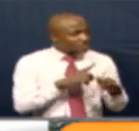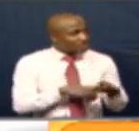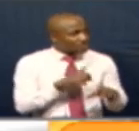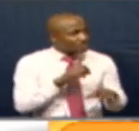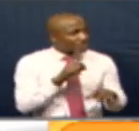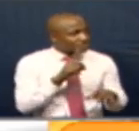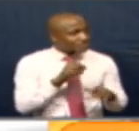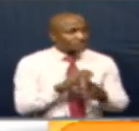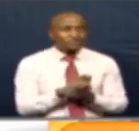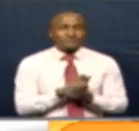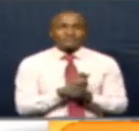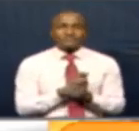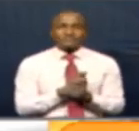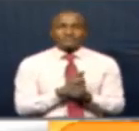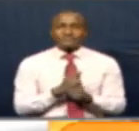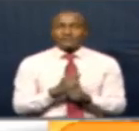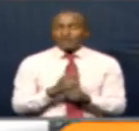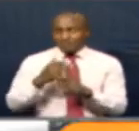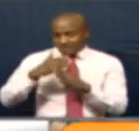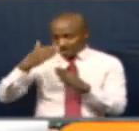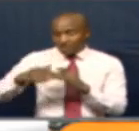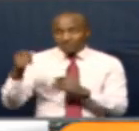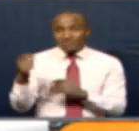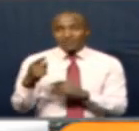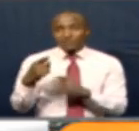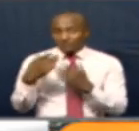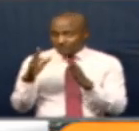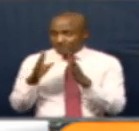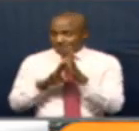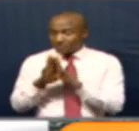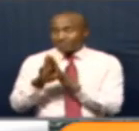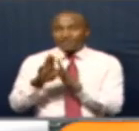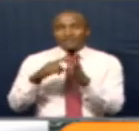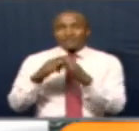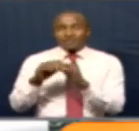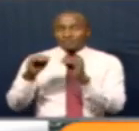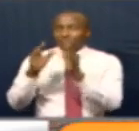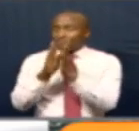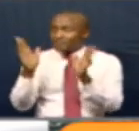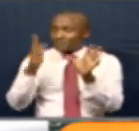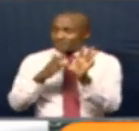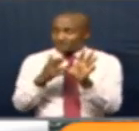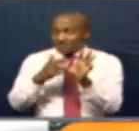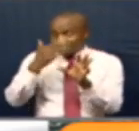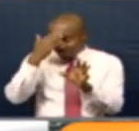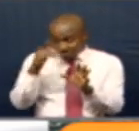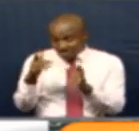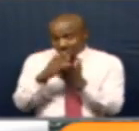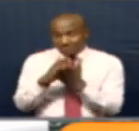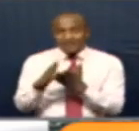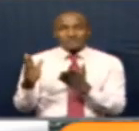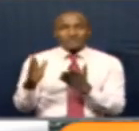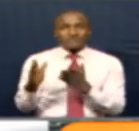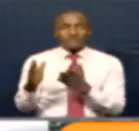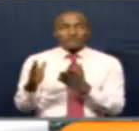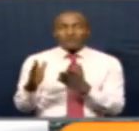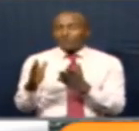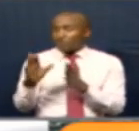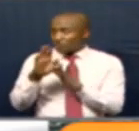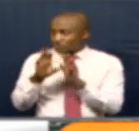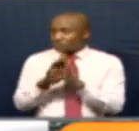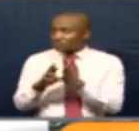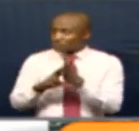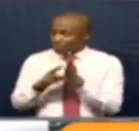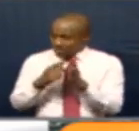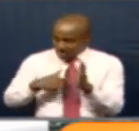It's by end of this month, we are done with the development framework. We're going on a public participation, because it is part of our constitution requires us to do